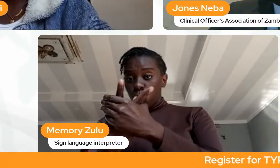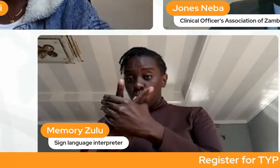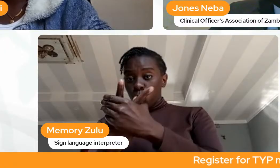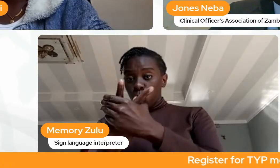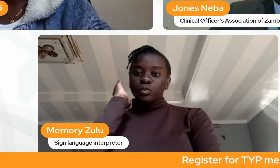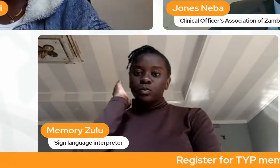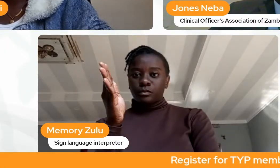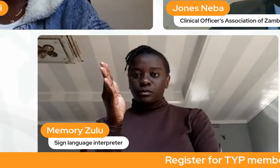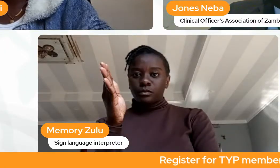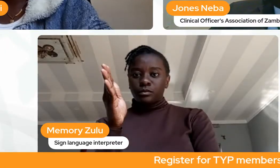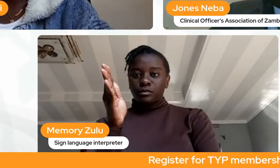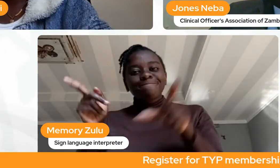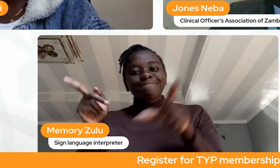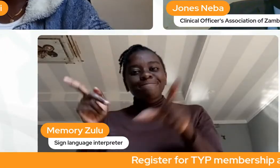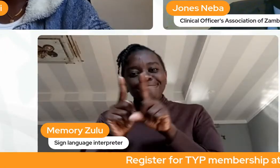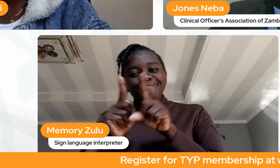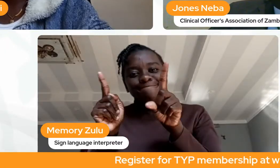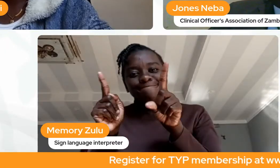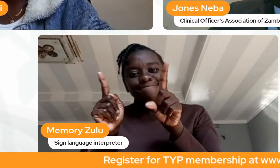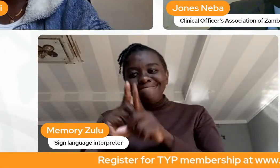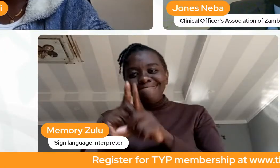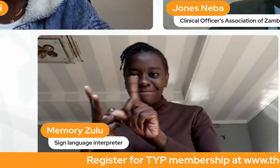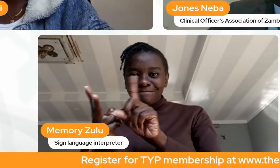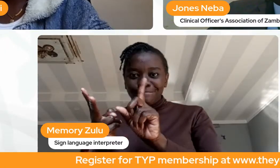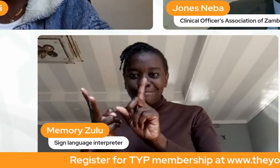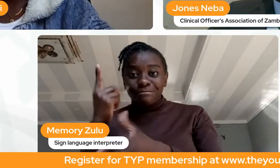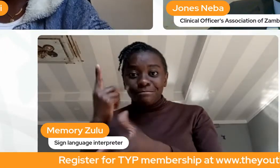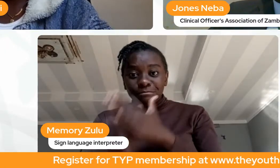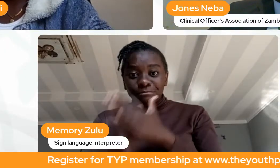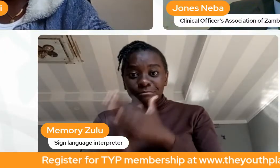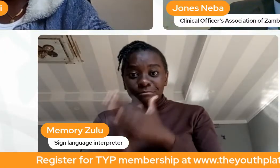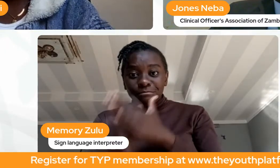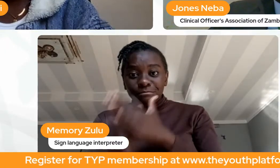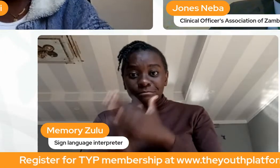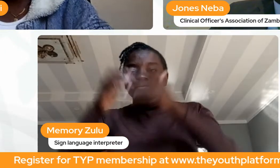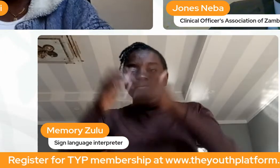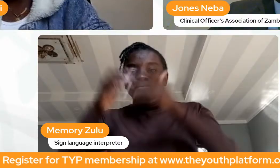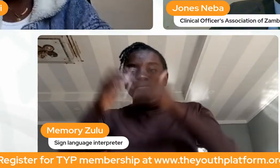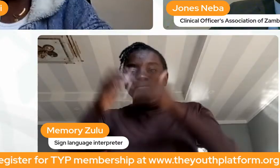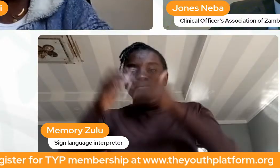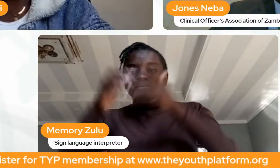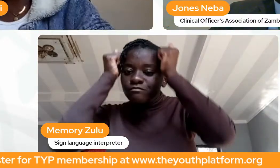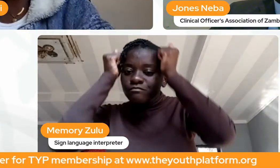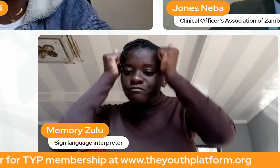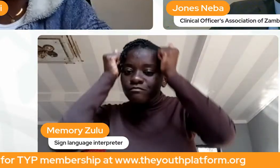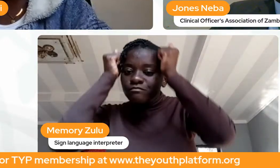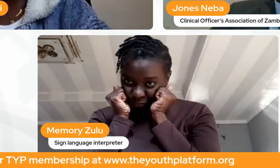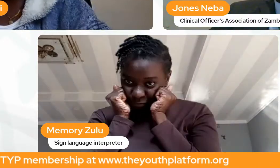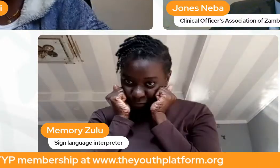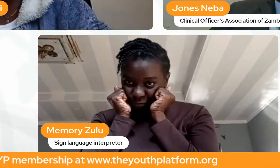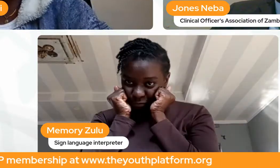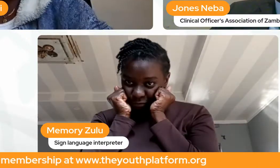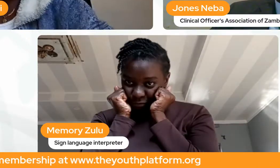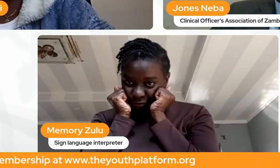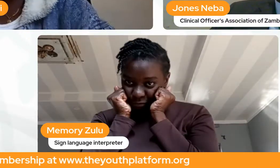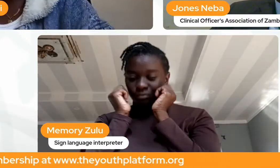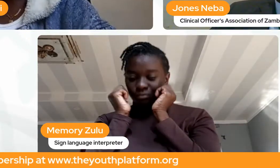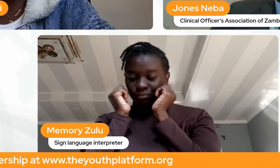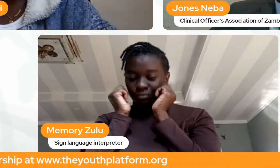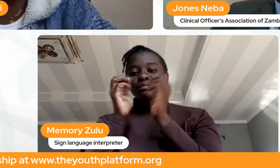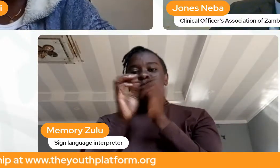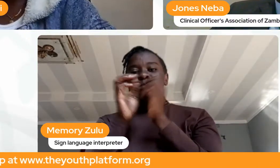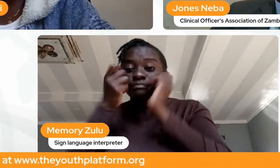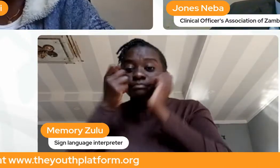say, one of the important news that I have is that there are certain sexually transmitted diseases that you can prevent